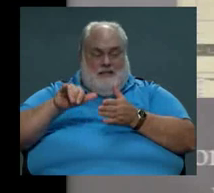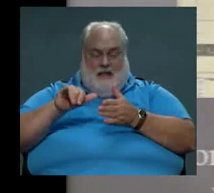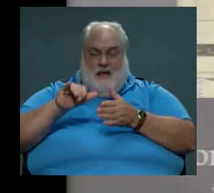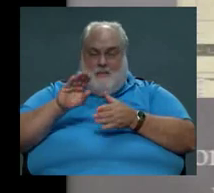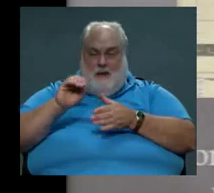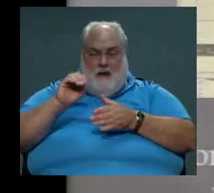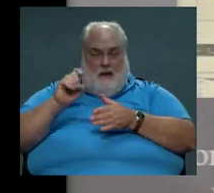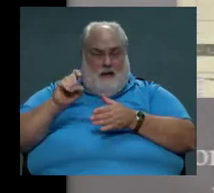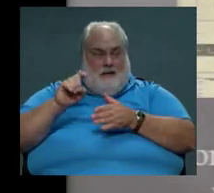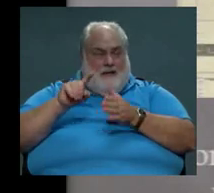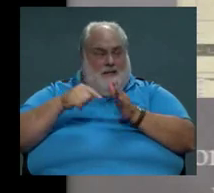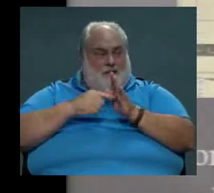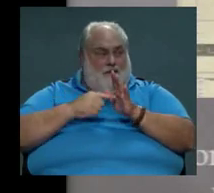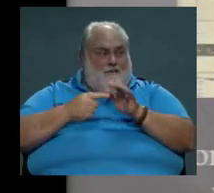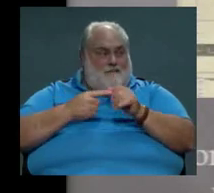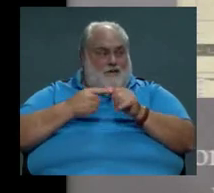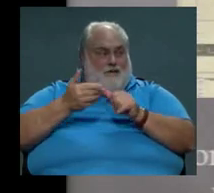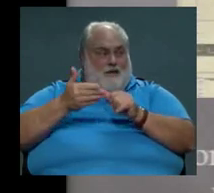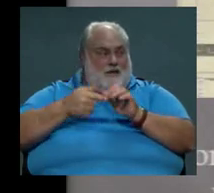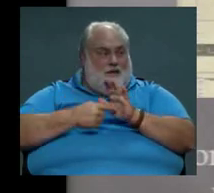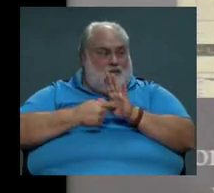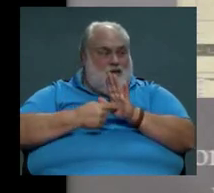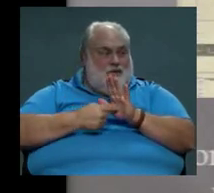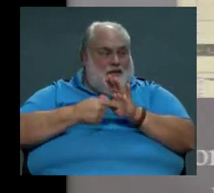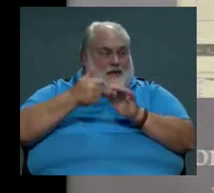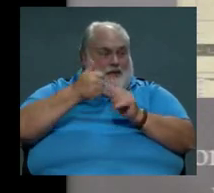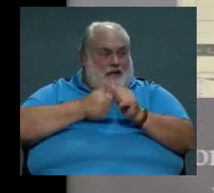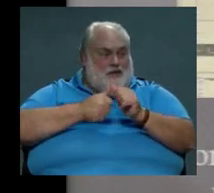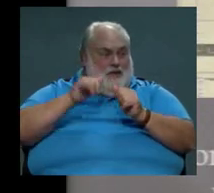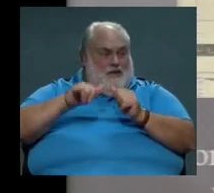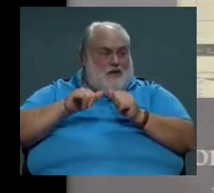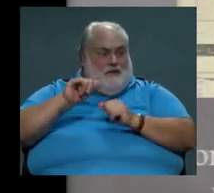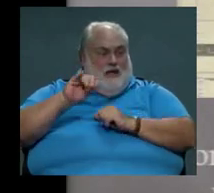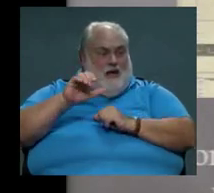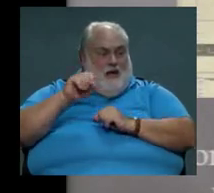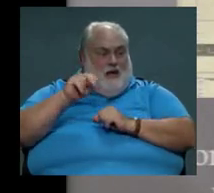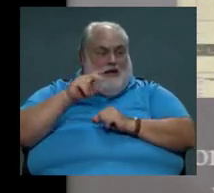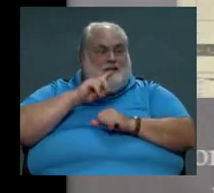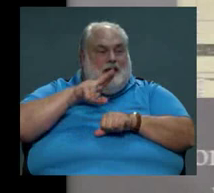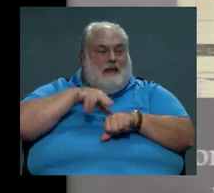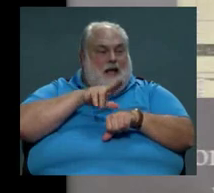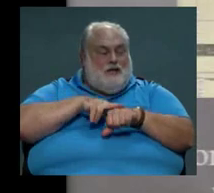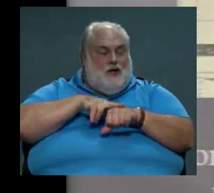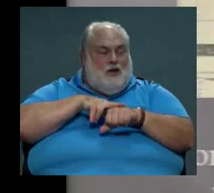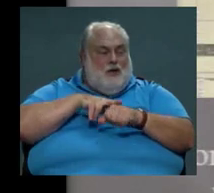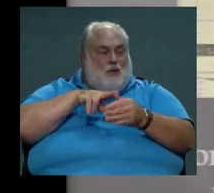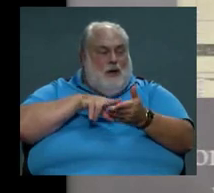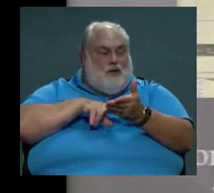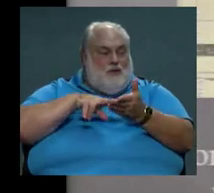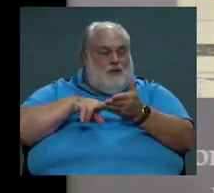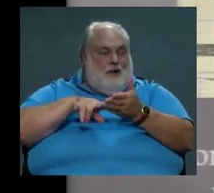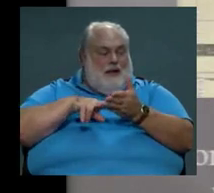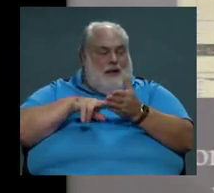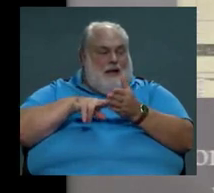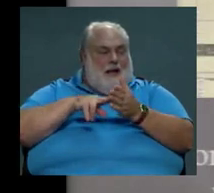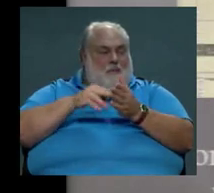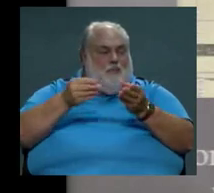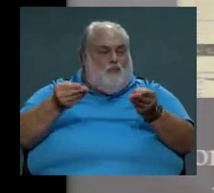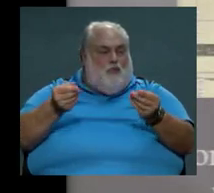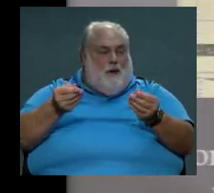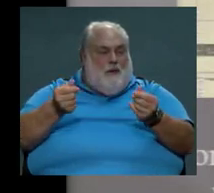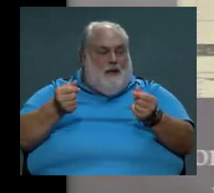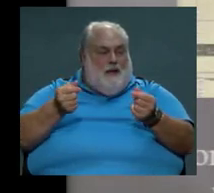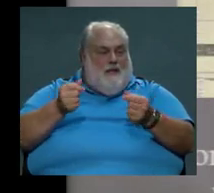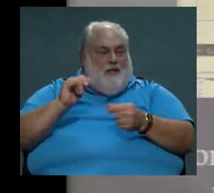checkbox, this is the first thing that pops up. Each one of these icons is a National Register individually listed property.